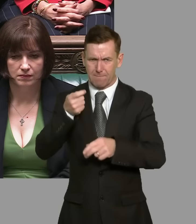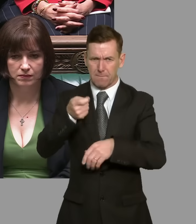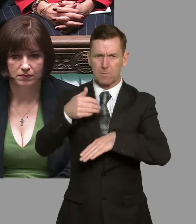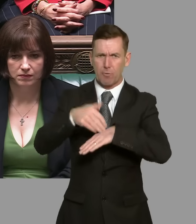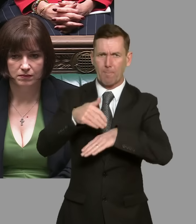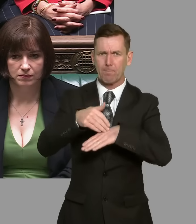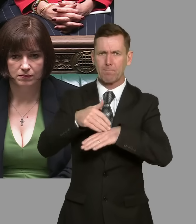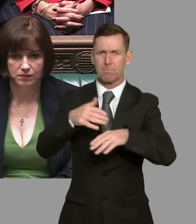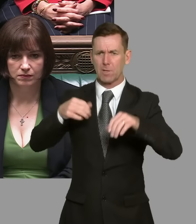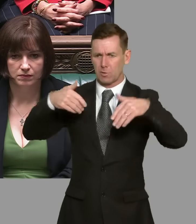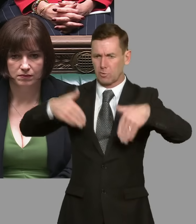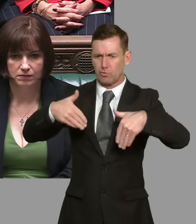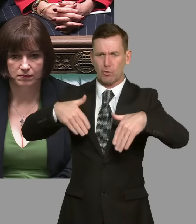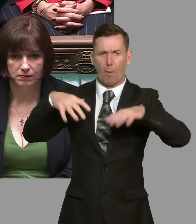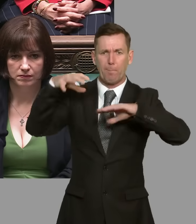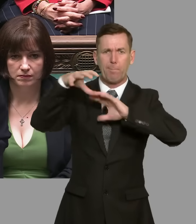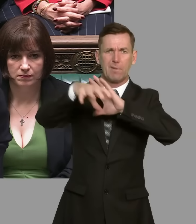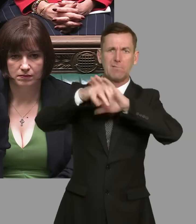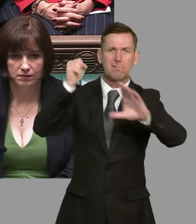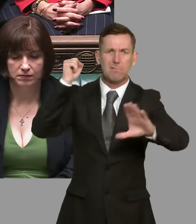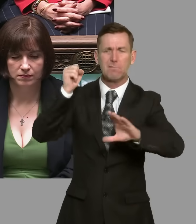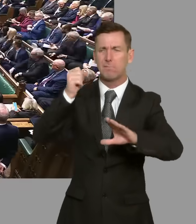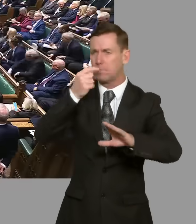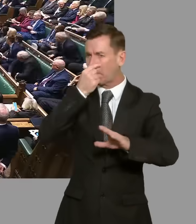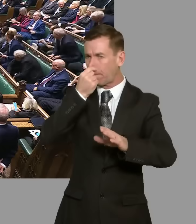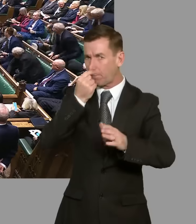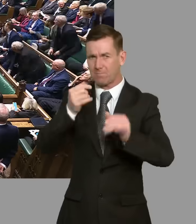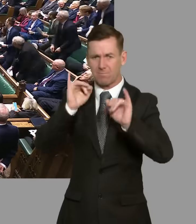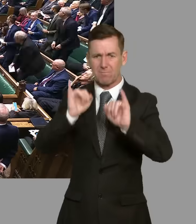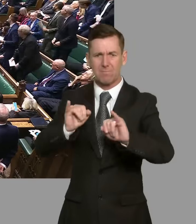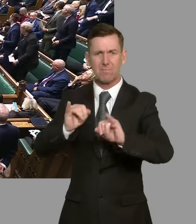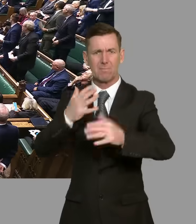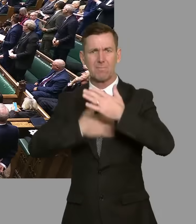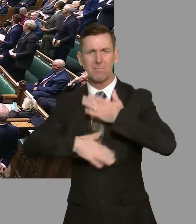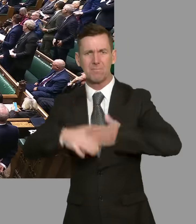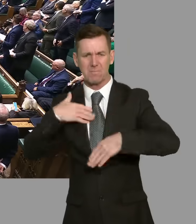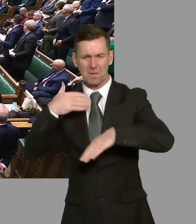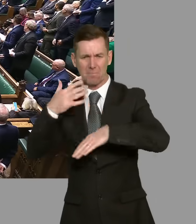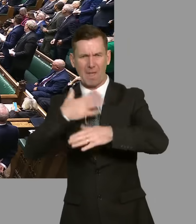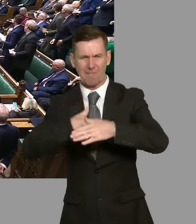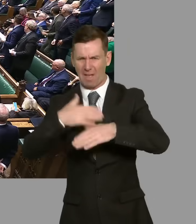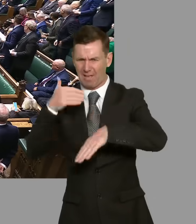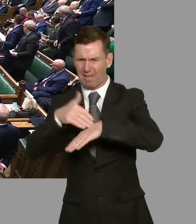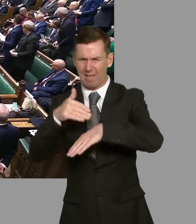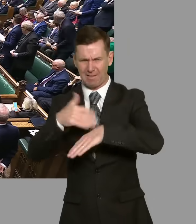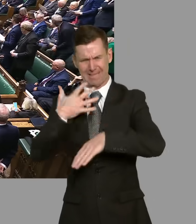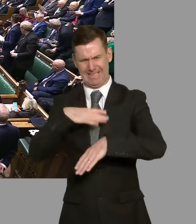The Tories and Reform voted against them. Upper Bladder.